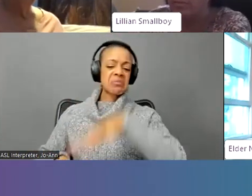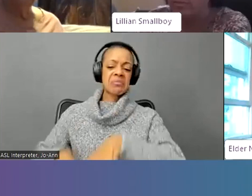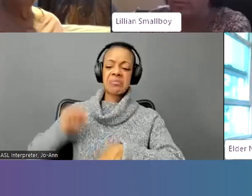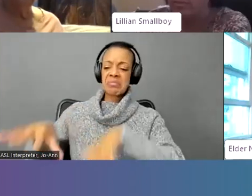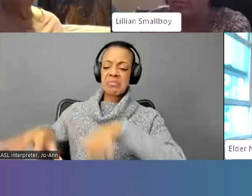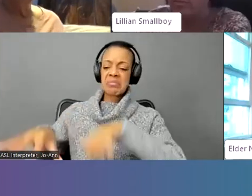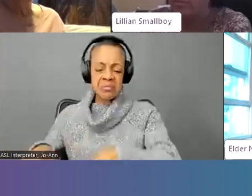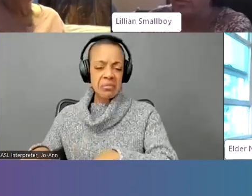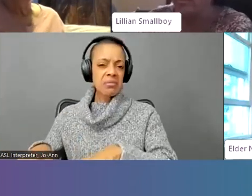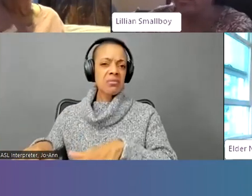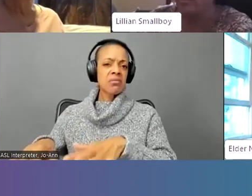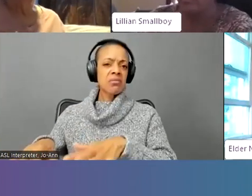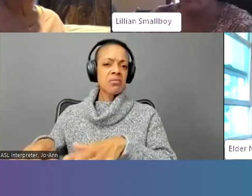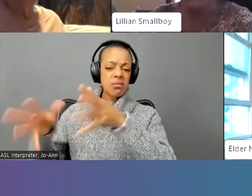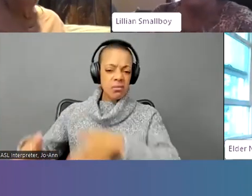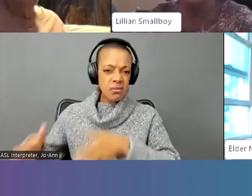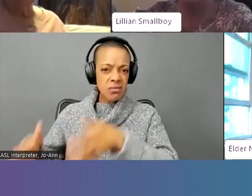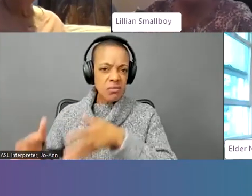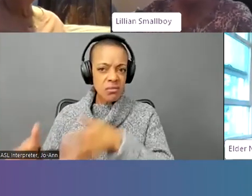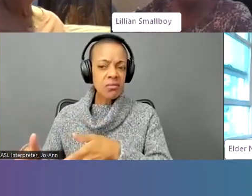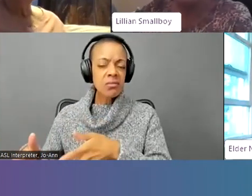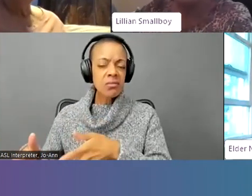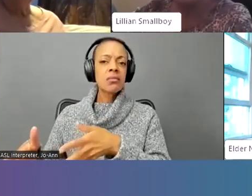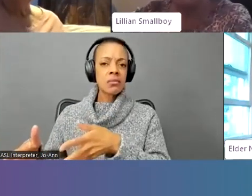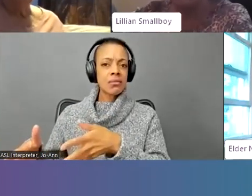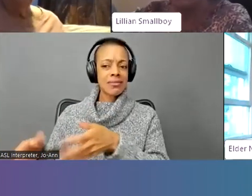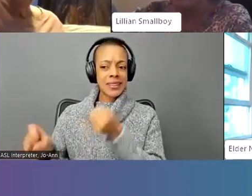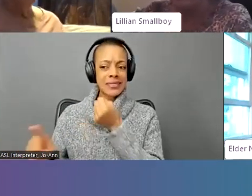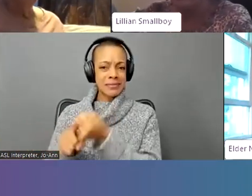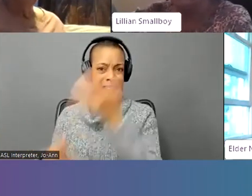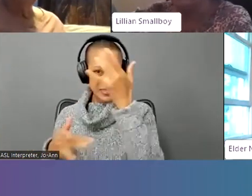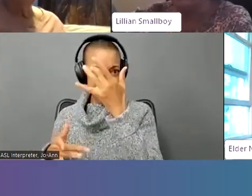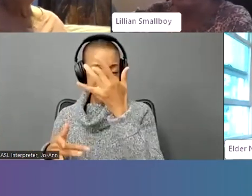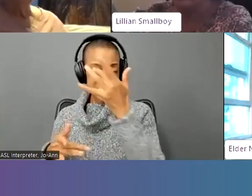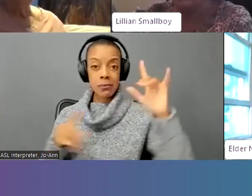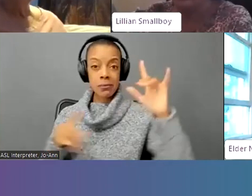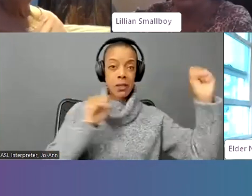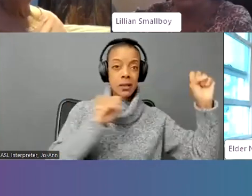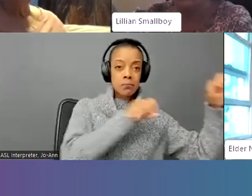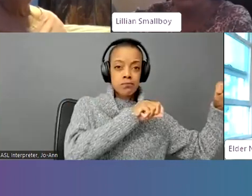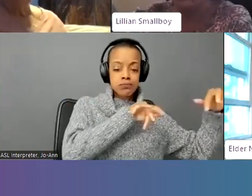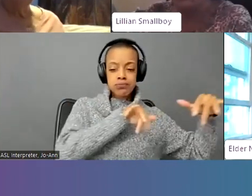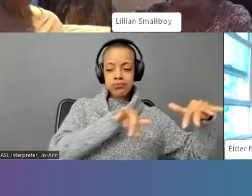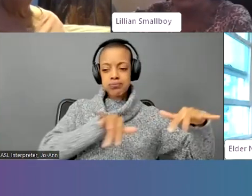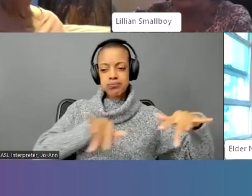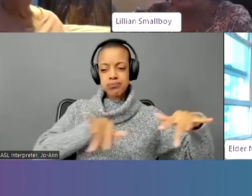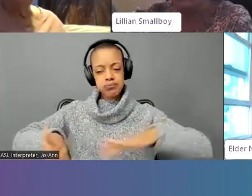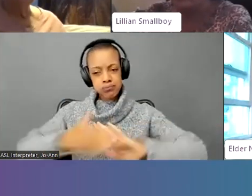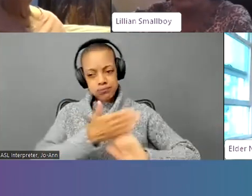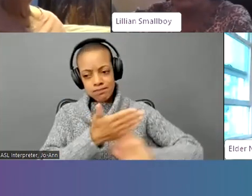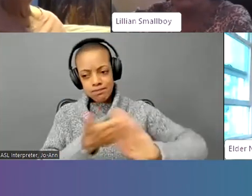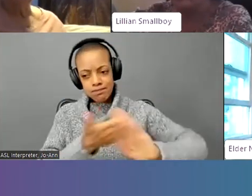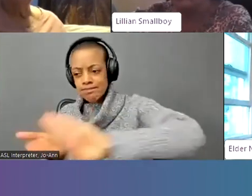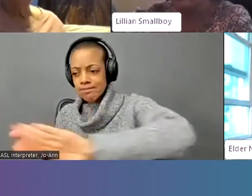that created, you know, or could create illness. So they come and they cleanse the earth so that we can have